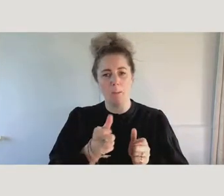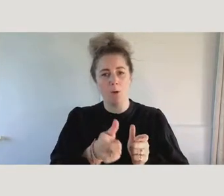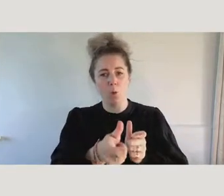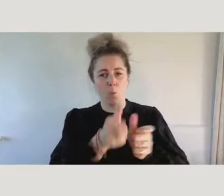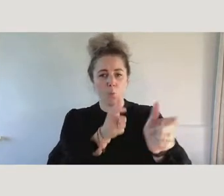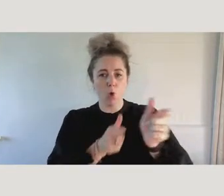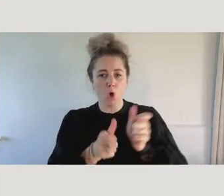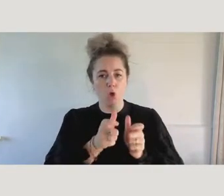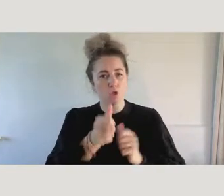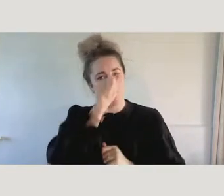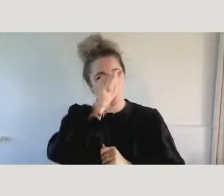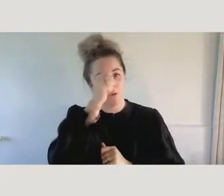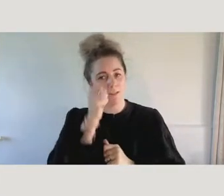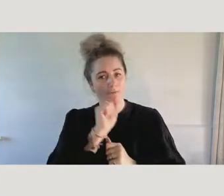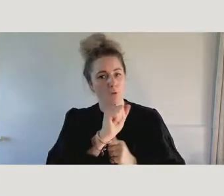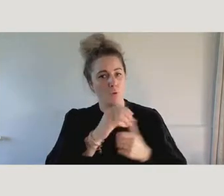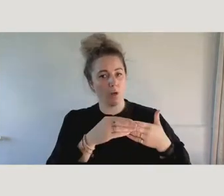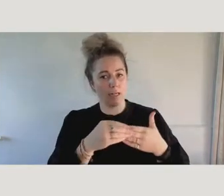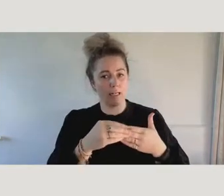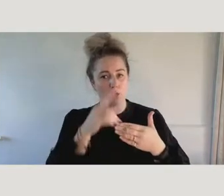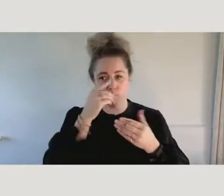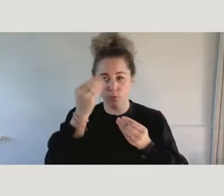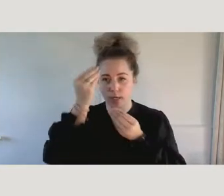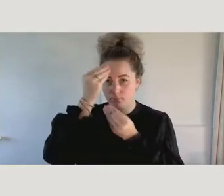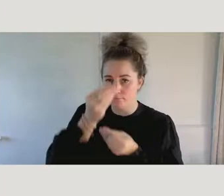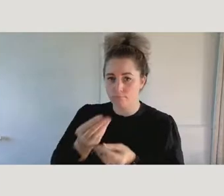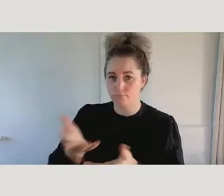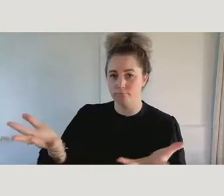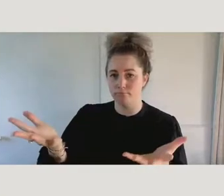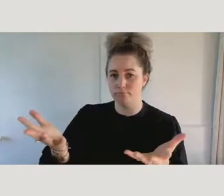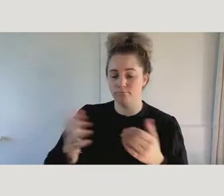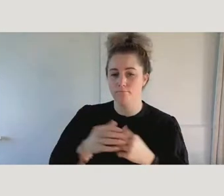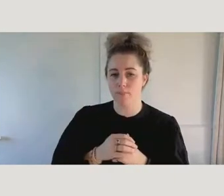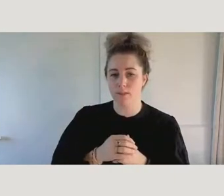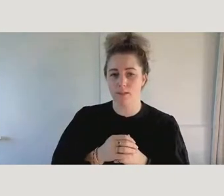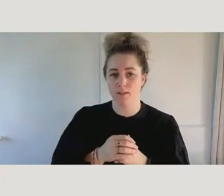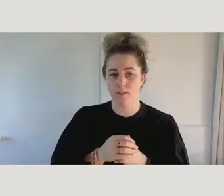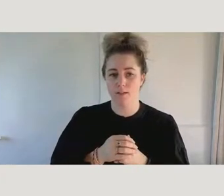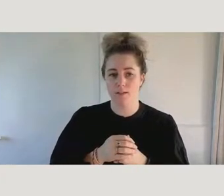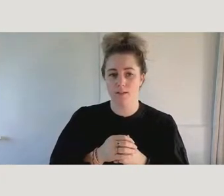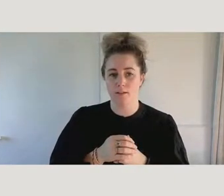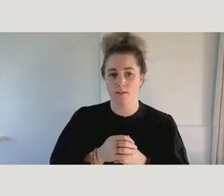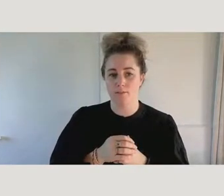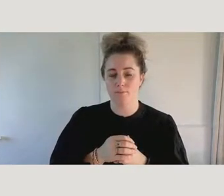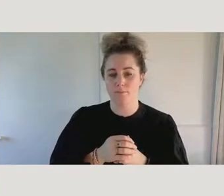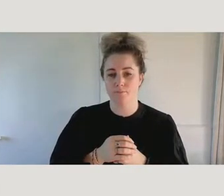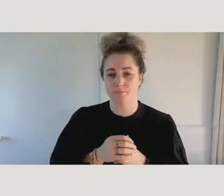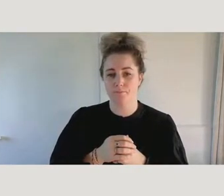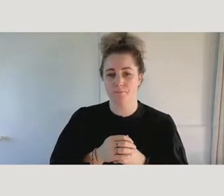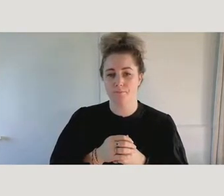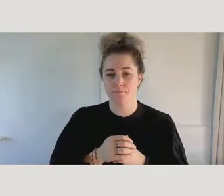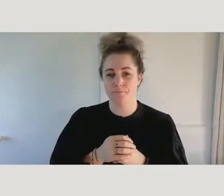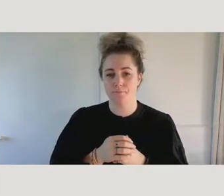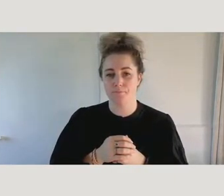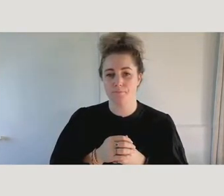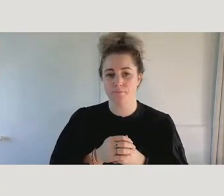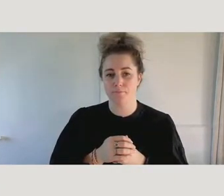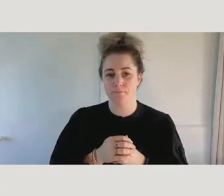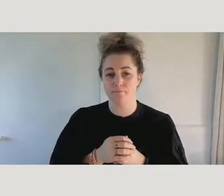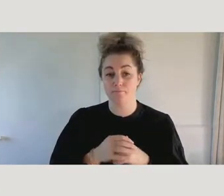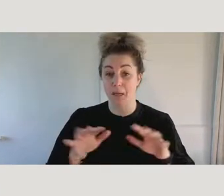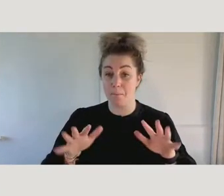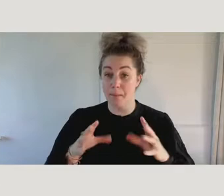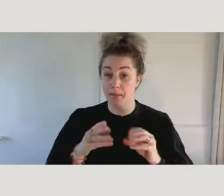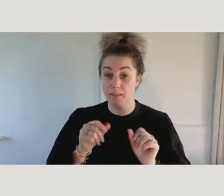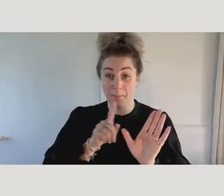wisdom in your leadership for the Arts and the space that you might be able to share with us our artists here perhaps some